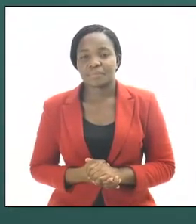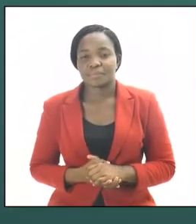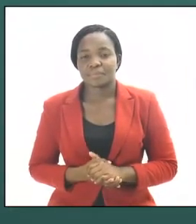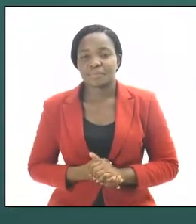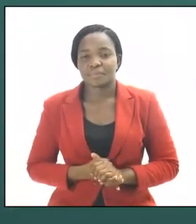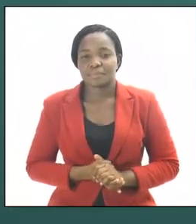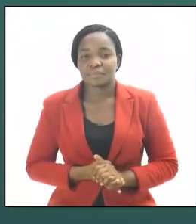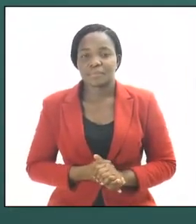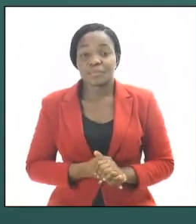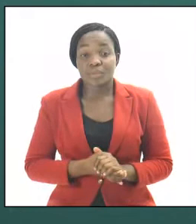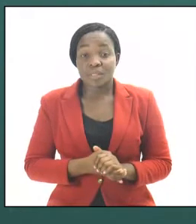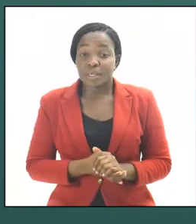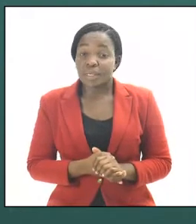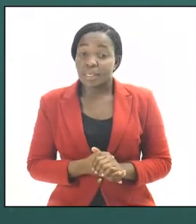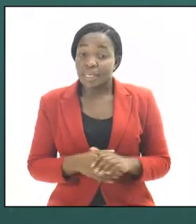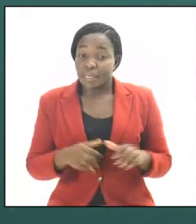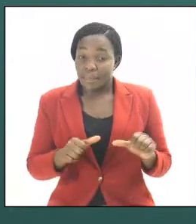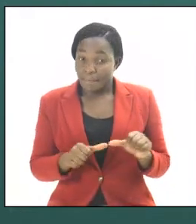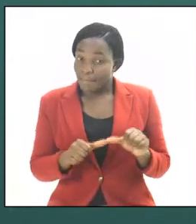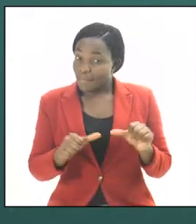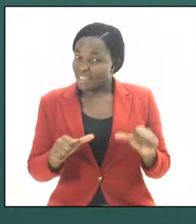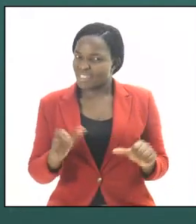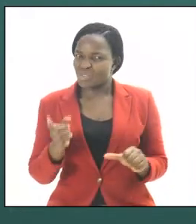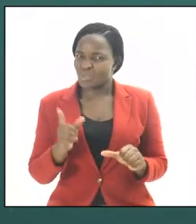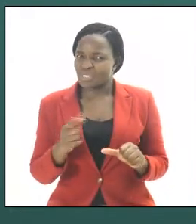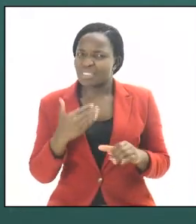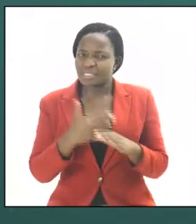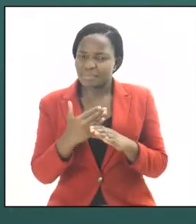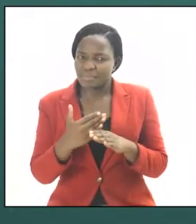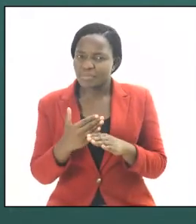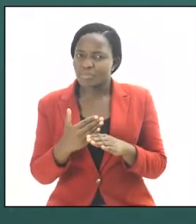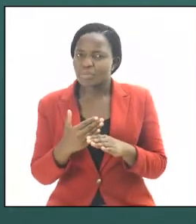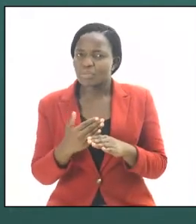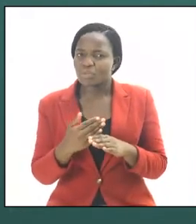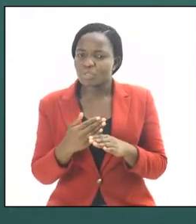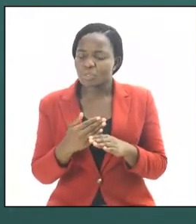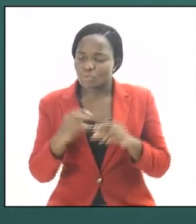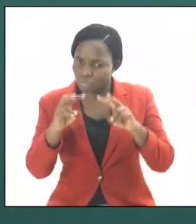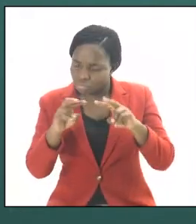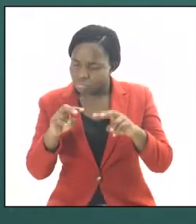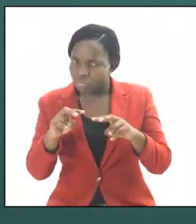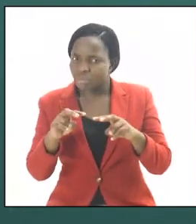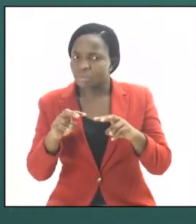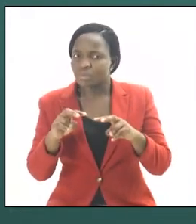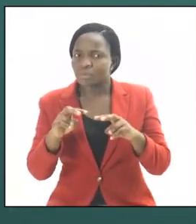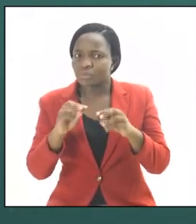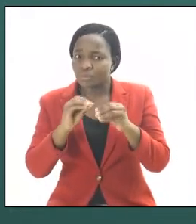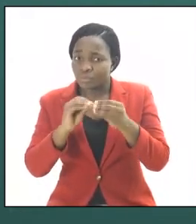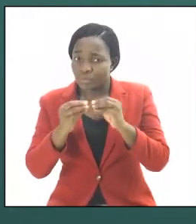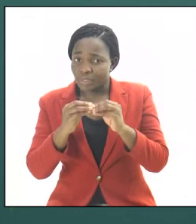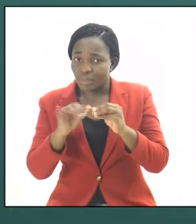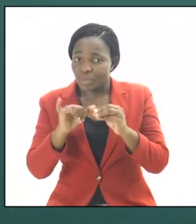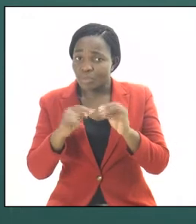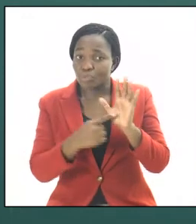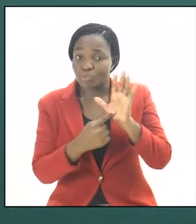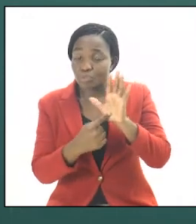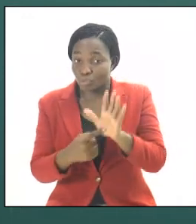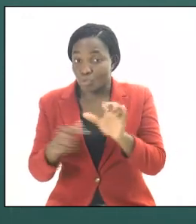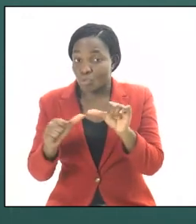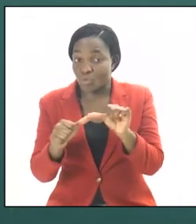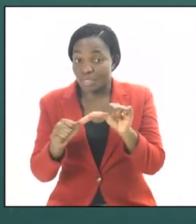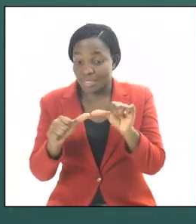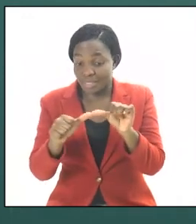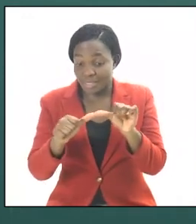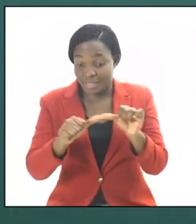Measuring is the activity we do to find a number that shows the size or the amount of something. We